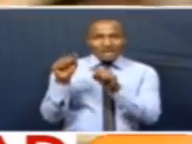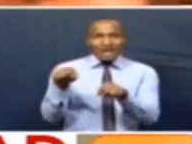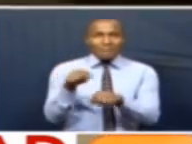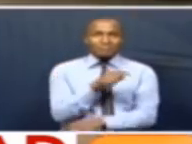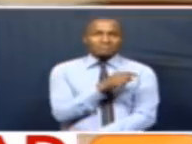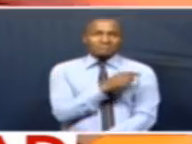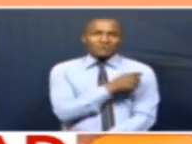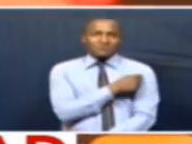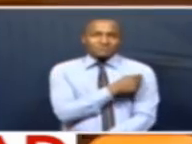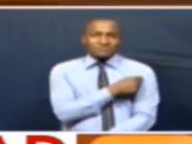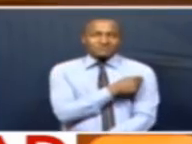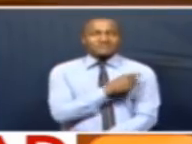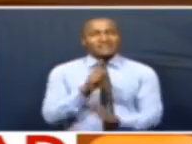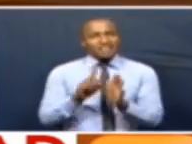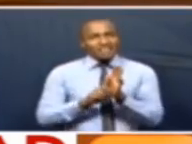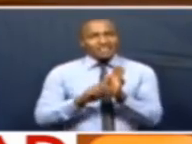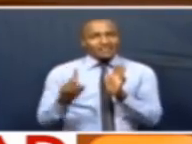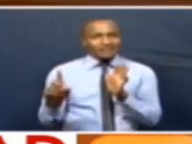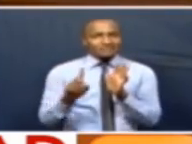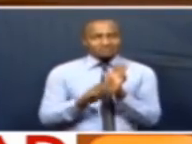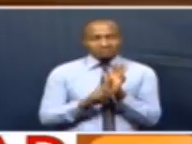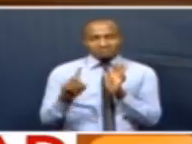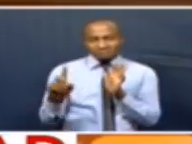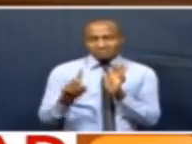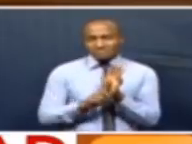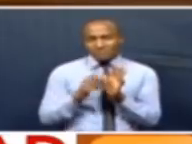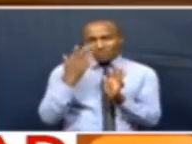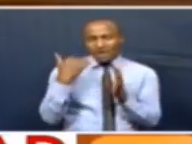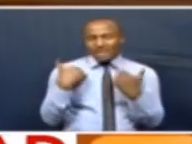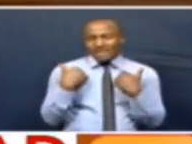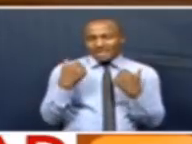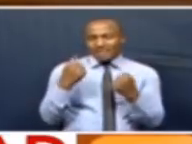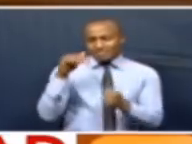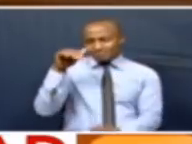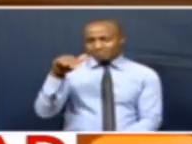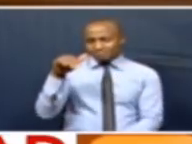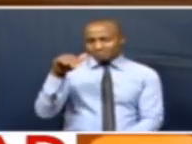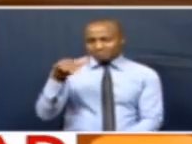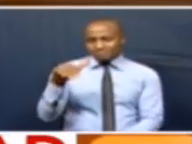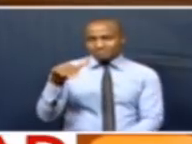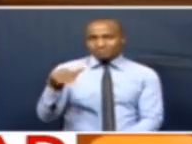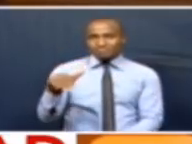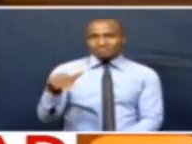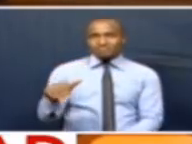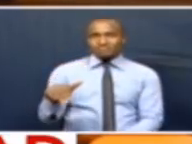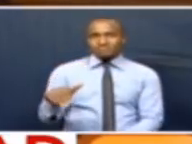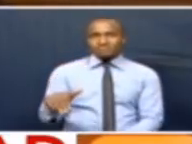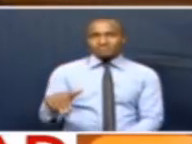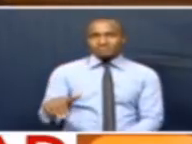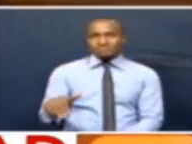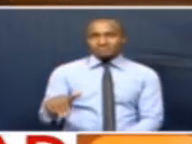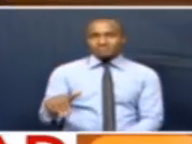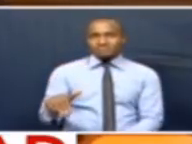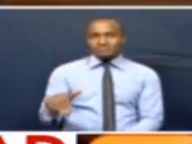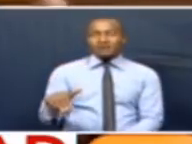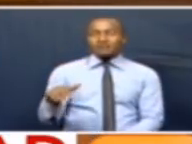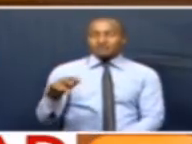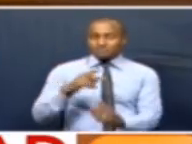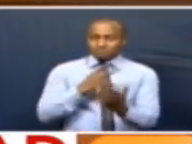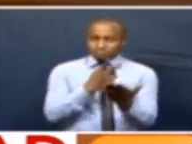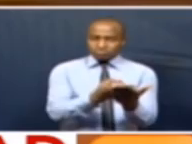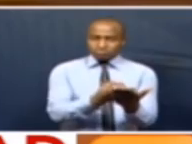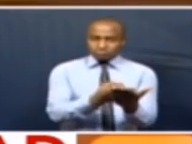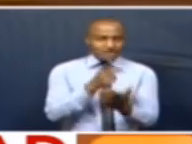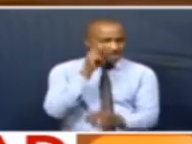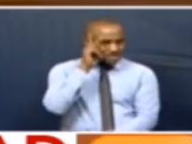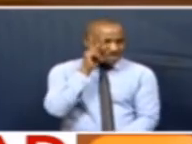been in and out of the current hospital just trying to stabilize his health. But what we know that he was admitted at the